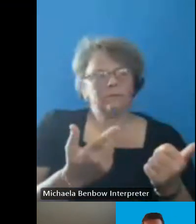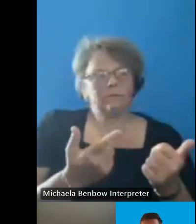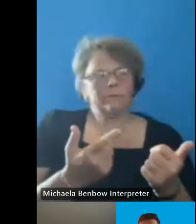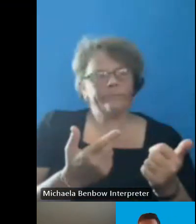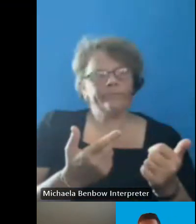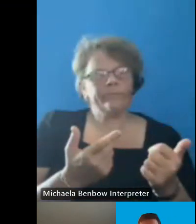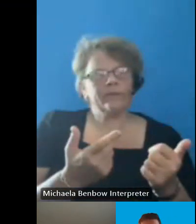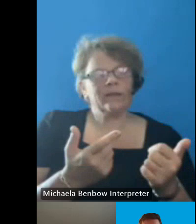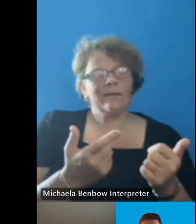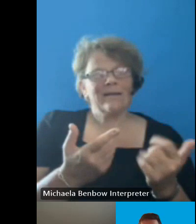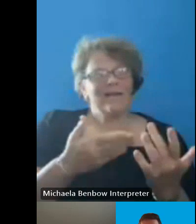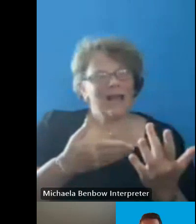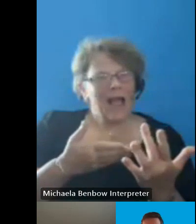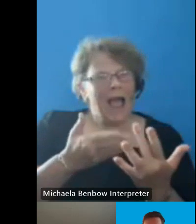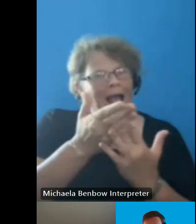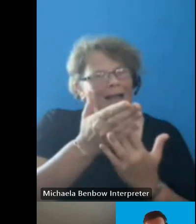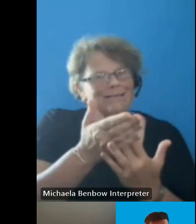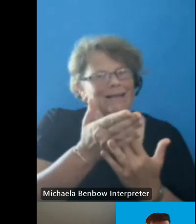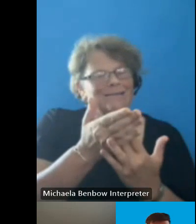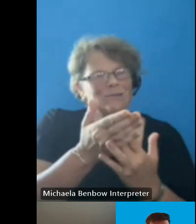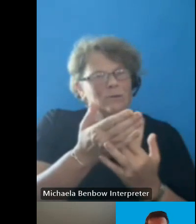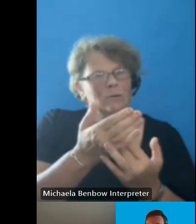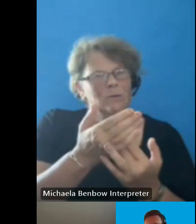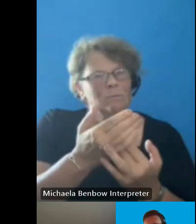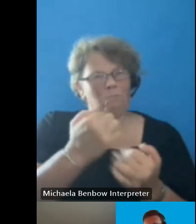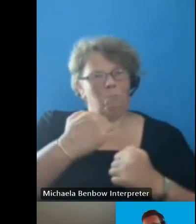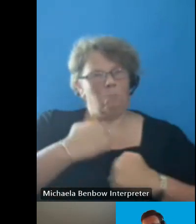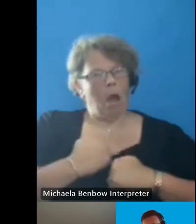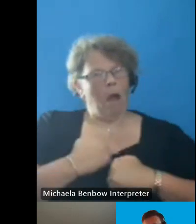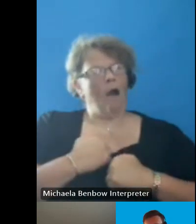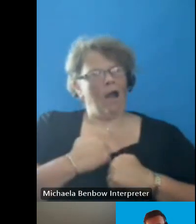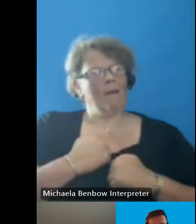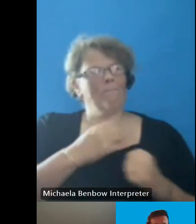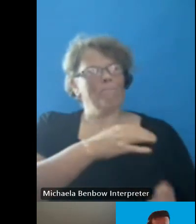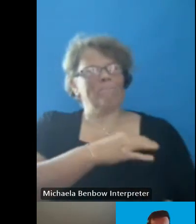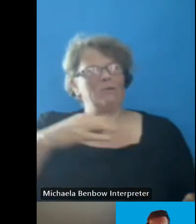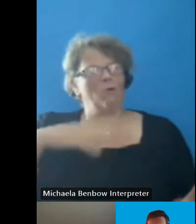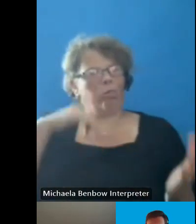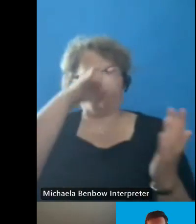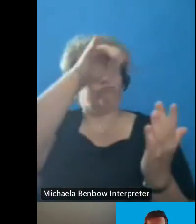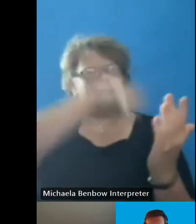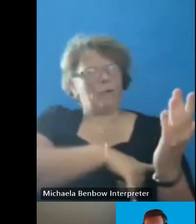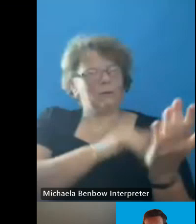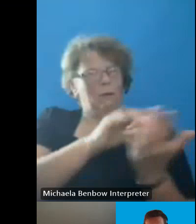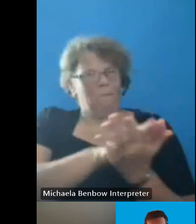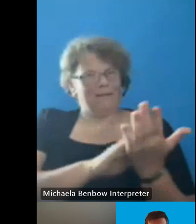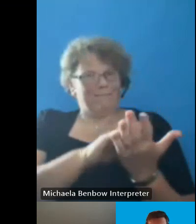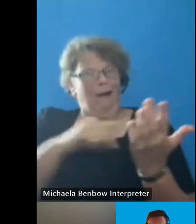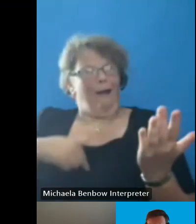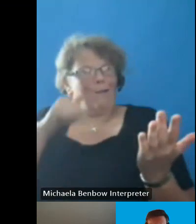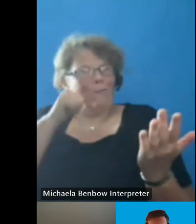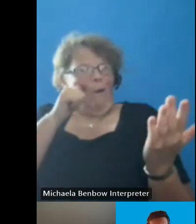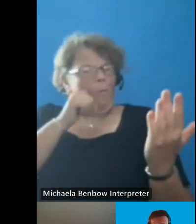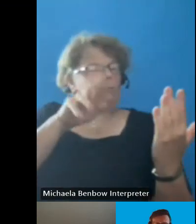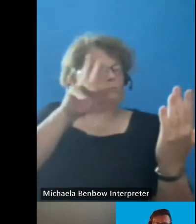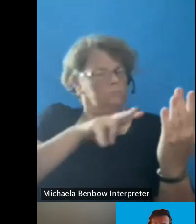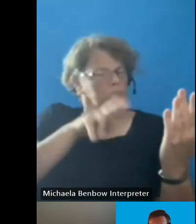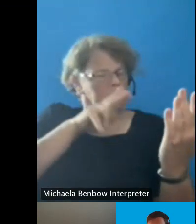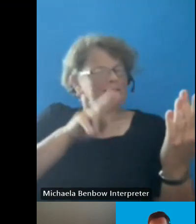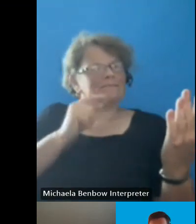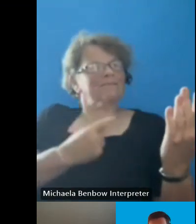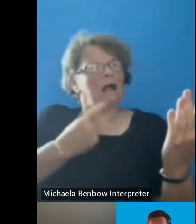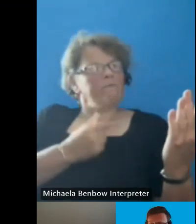giving people greater access to their health records, so that actually people know what's being said about them, and actually they're going to have some